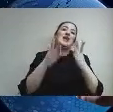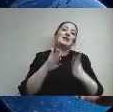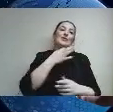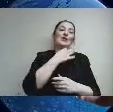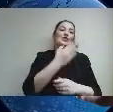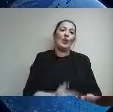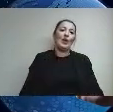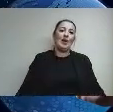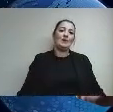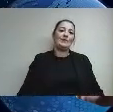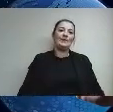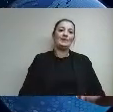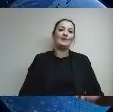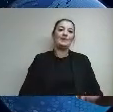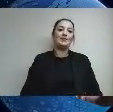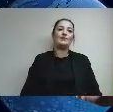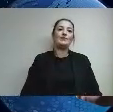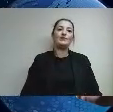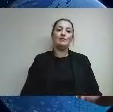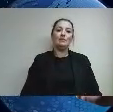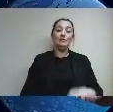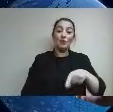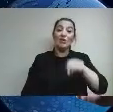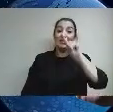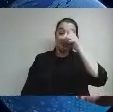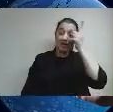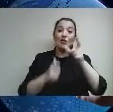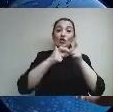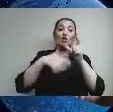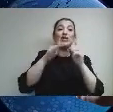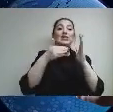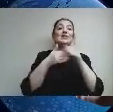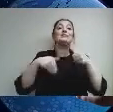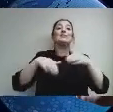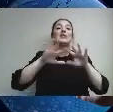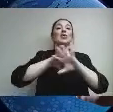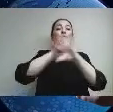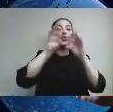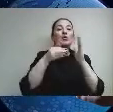case for all the enterprises. Today,